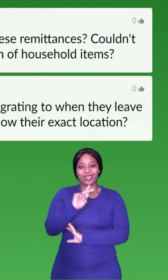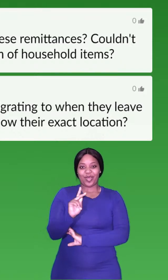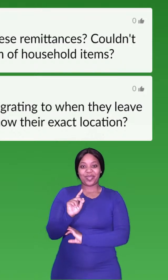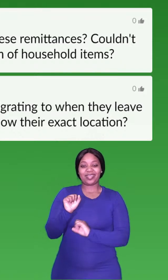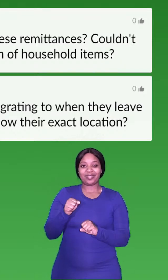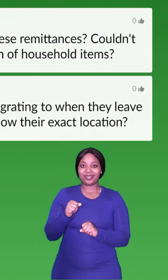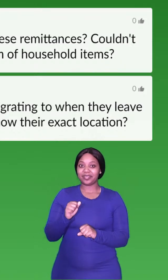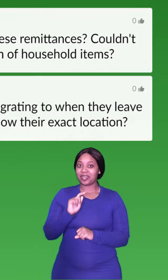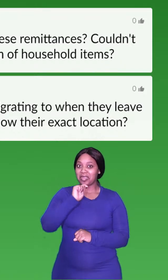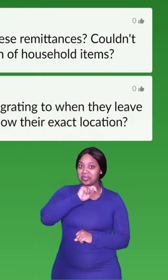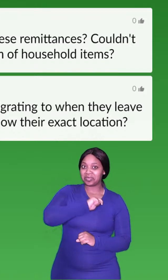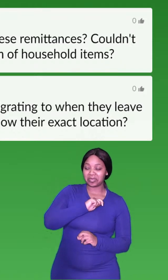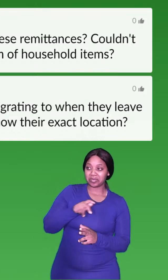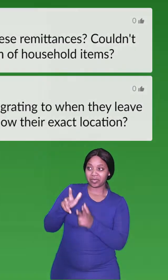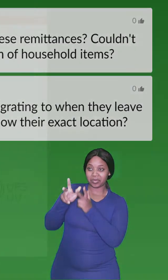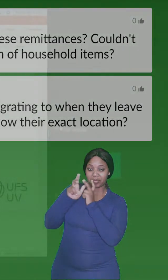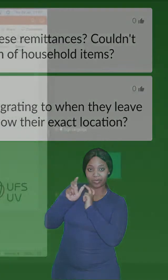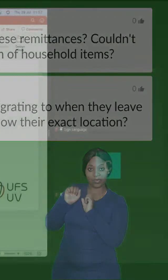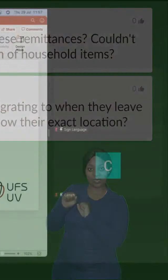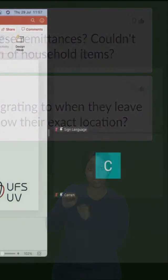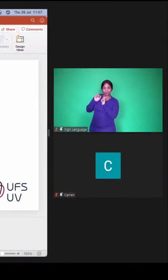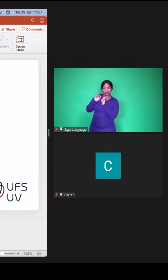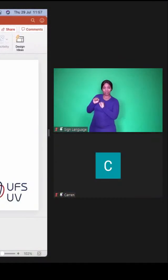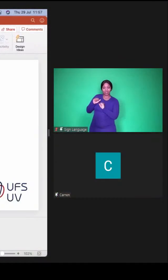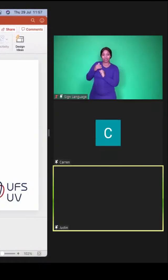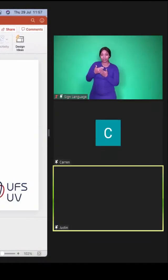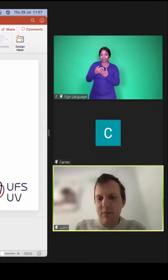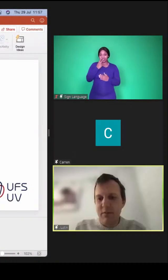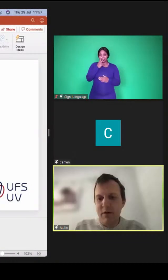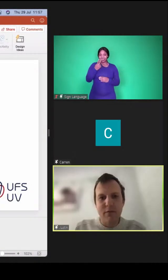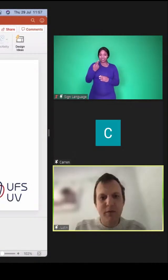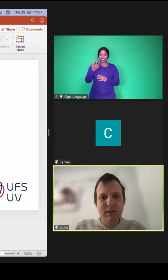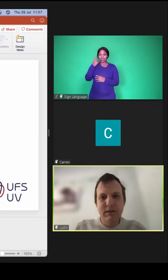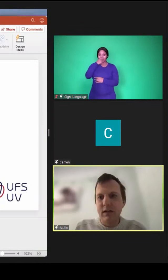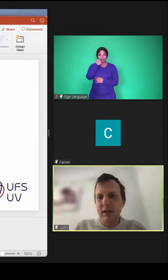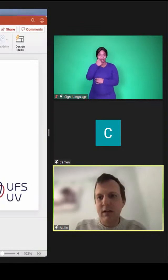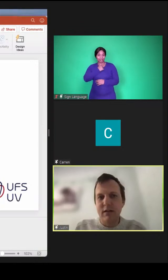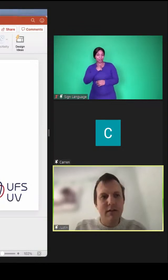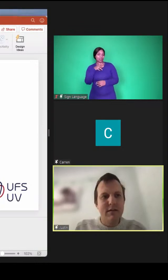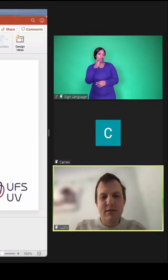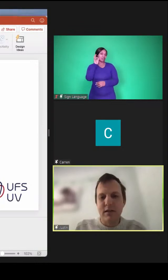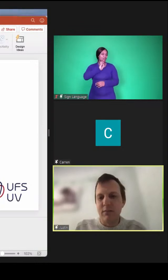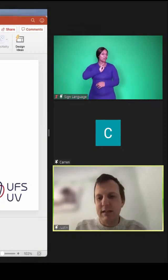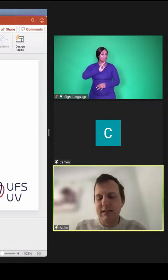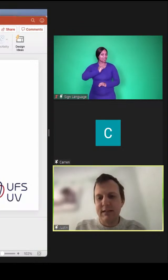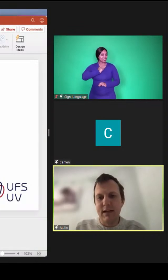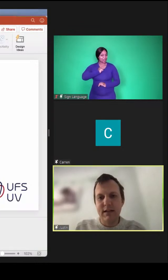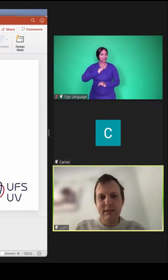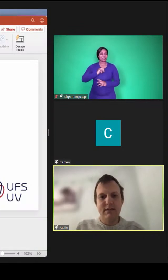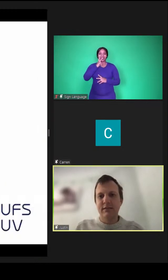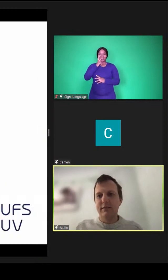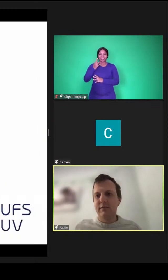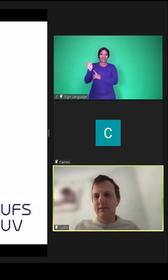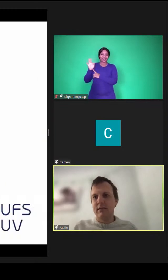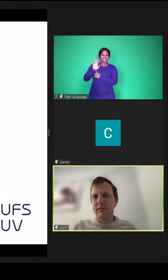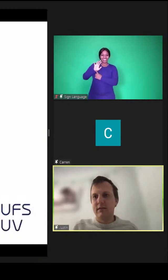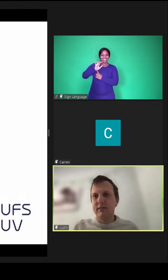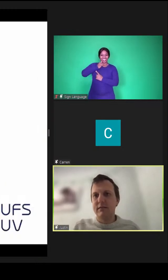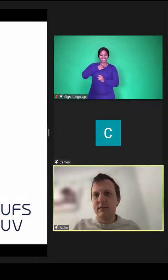coming through and you can see my face, hear my voice, and see my